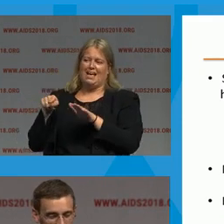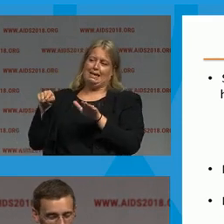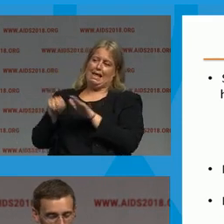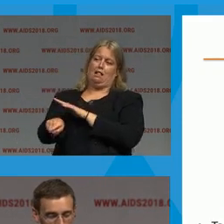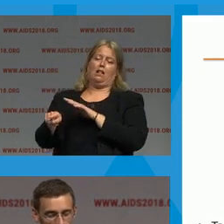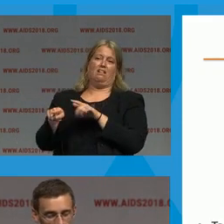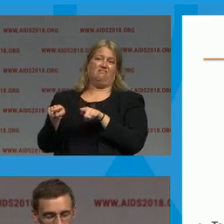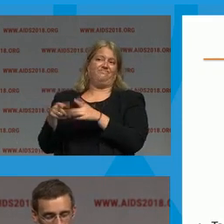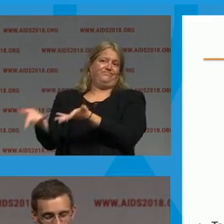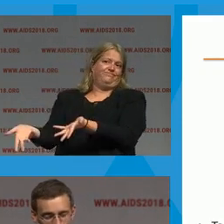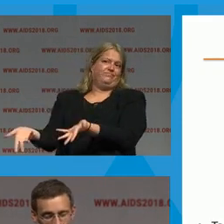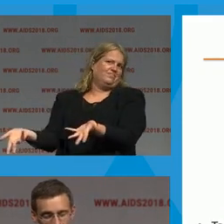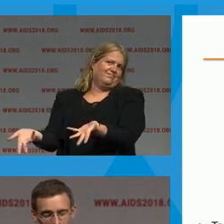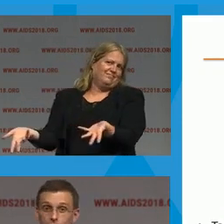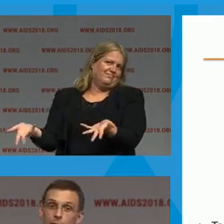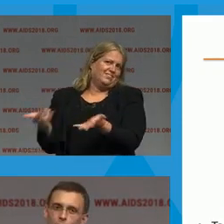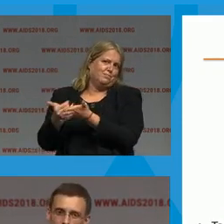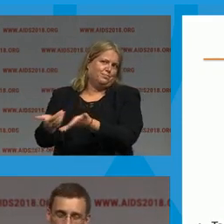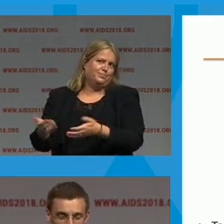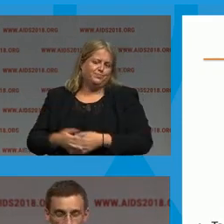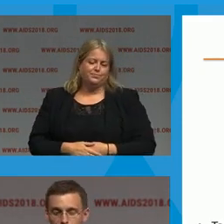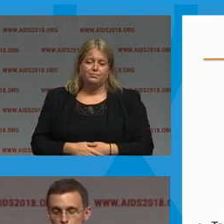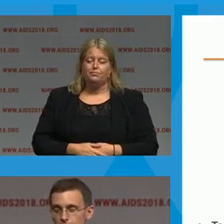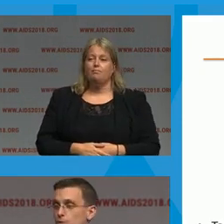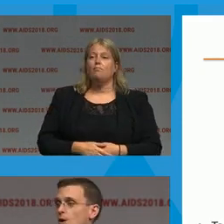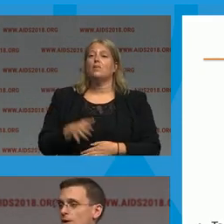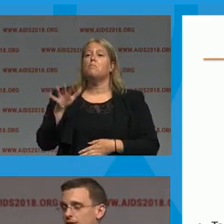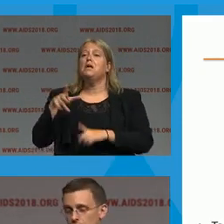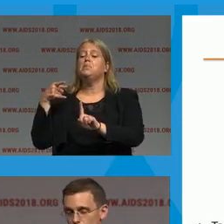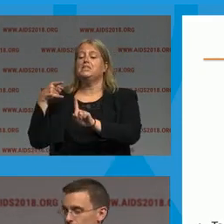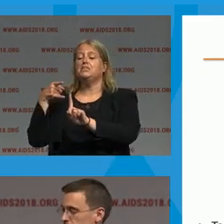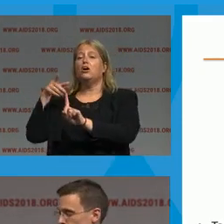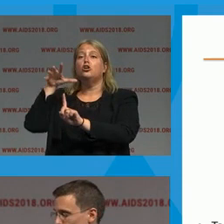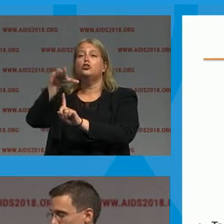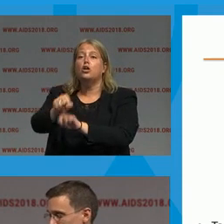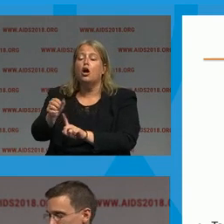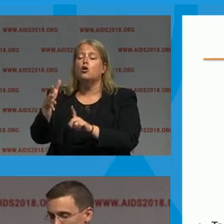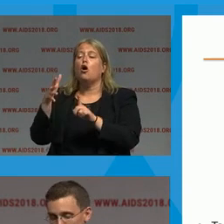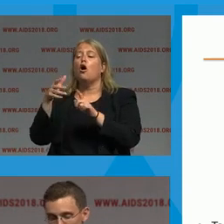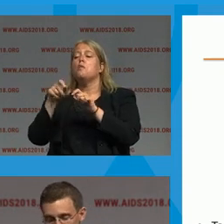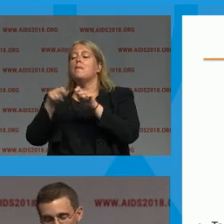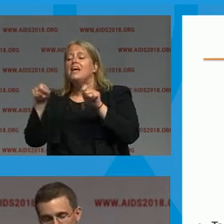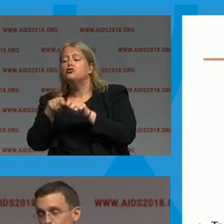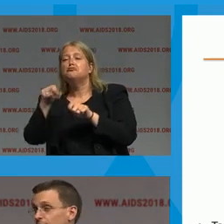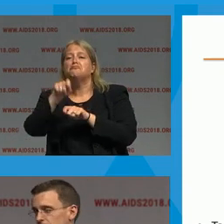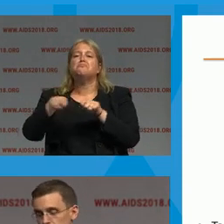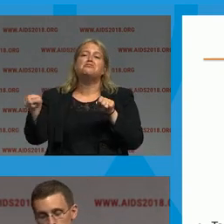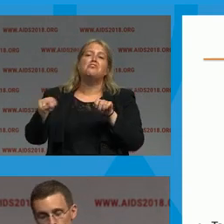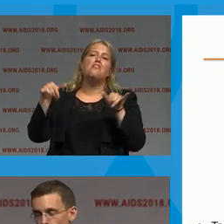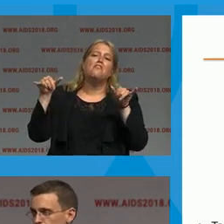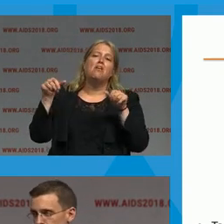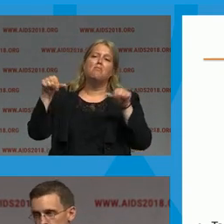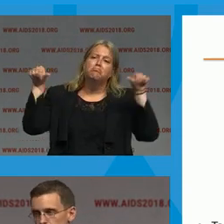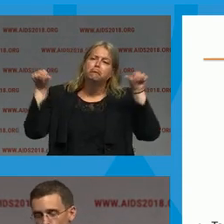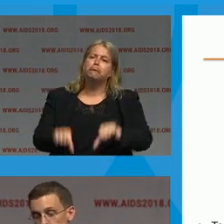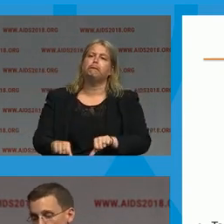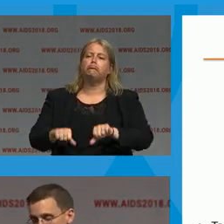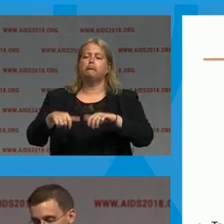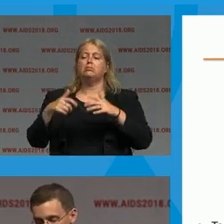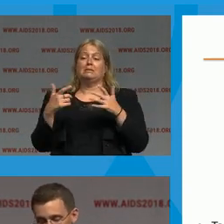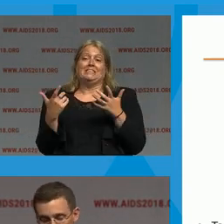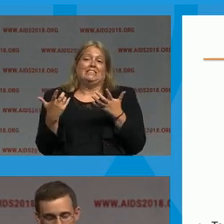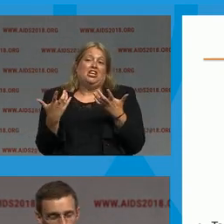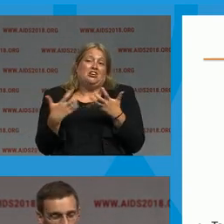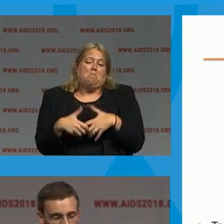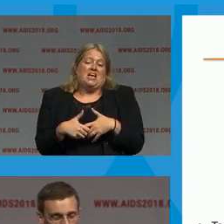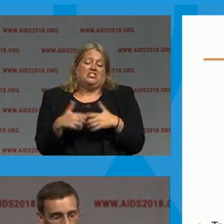like this. Maybe we targeted or measured the wrong infected cell population. We've talked about the complexities involved in this, and we don't have